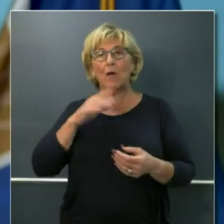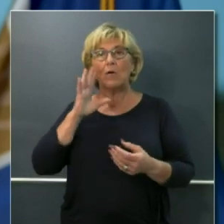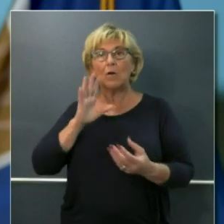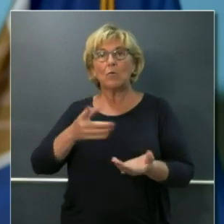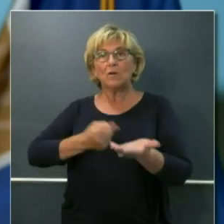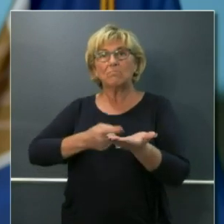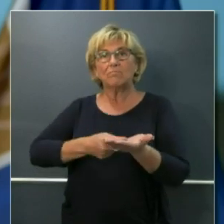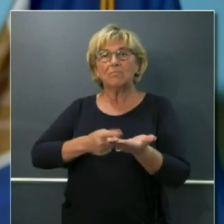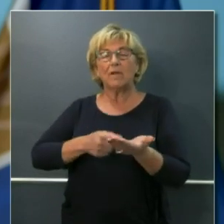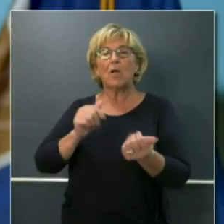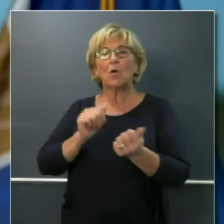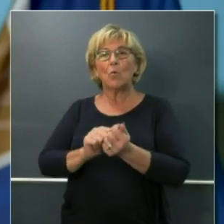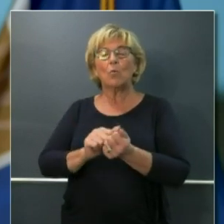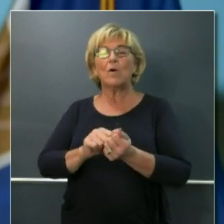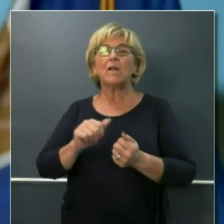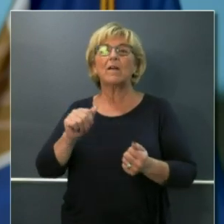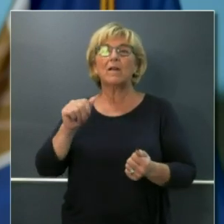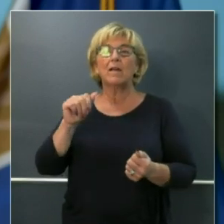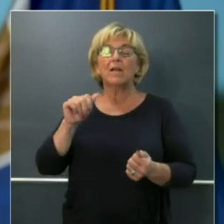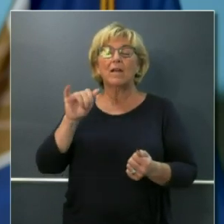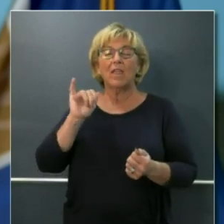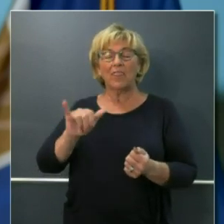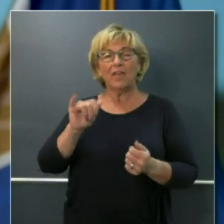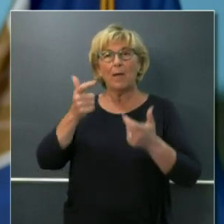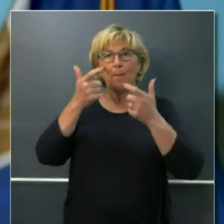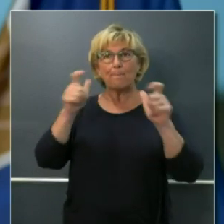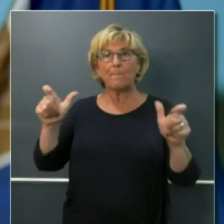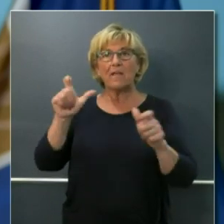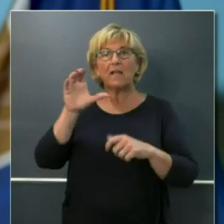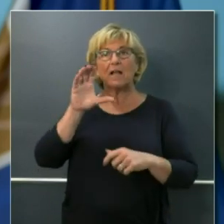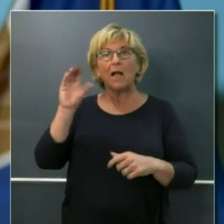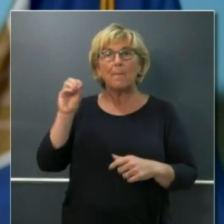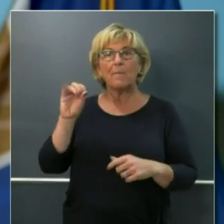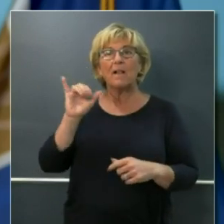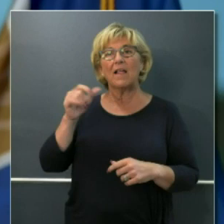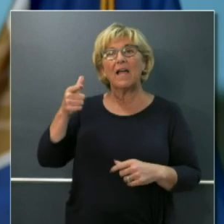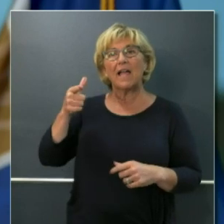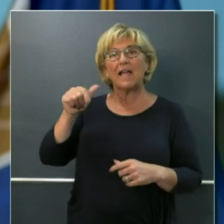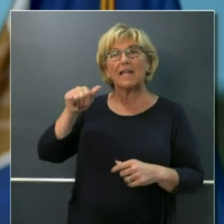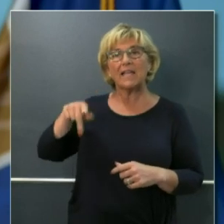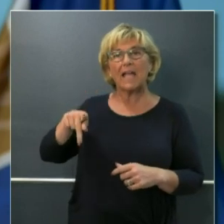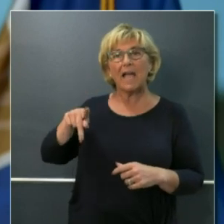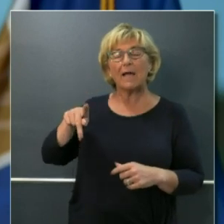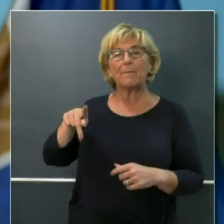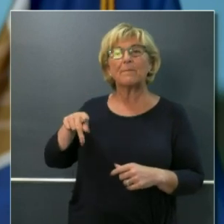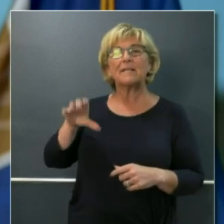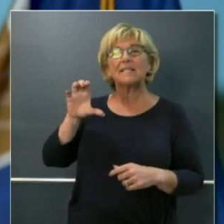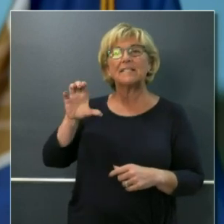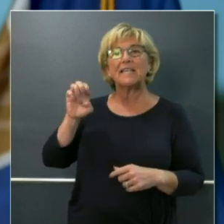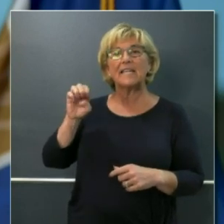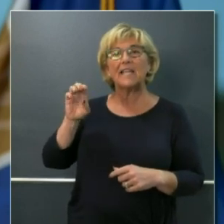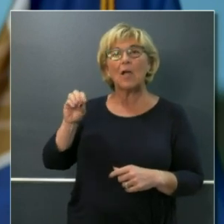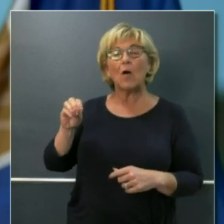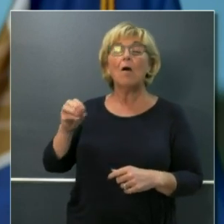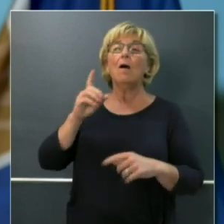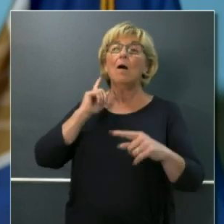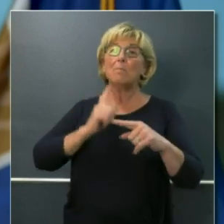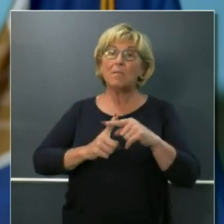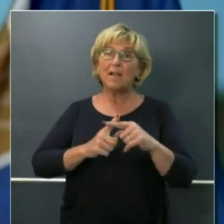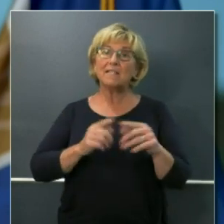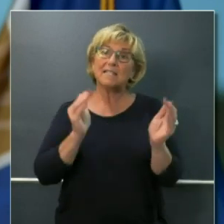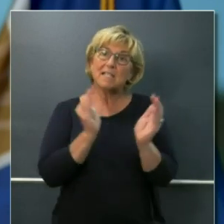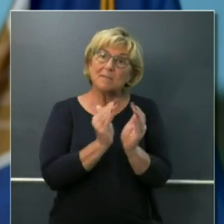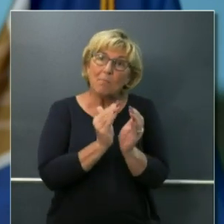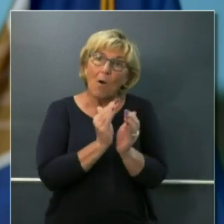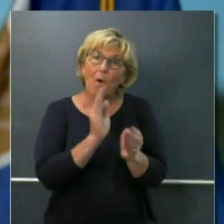the well-known brands like the Gap CEO will join us, but with small businesses, small retail sector, to help them